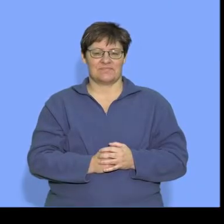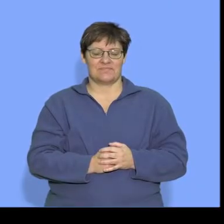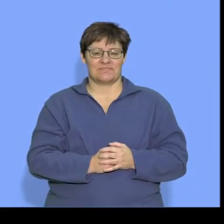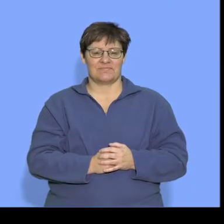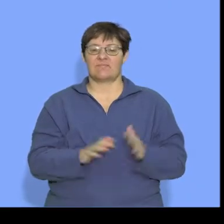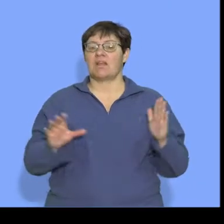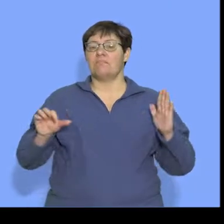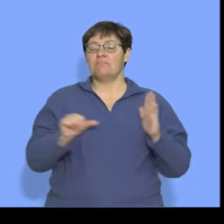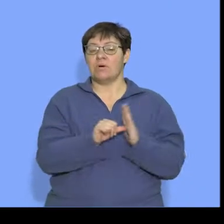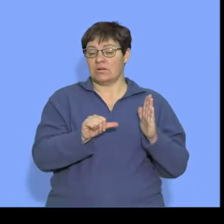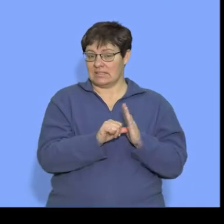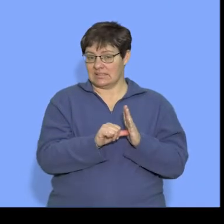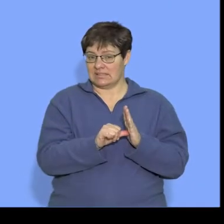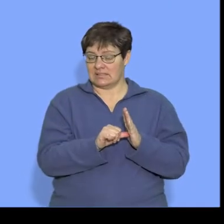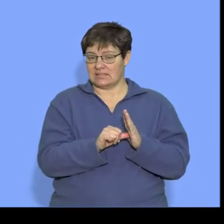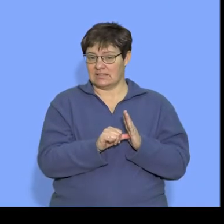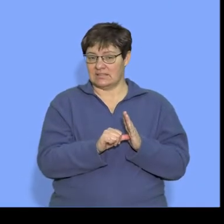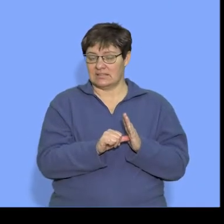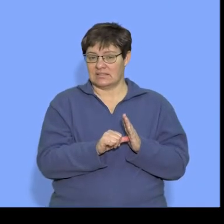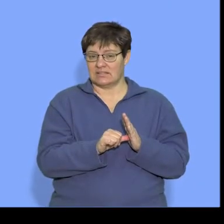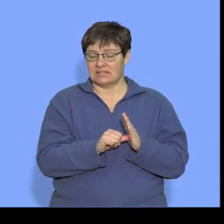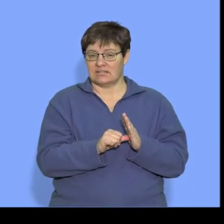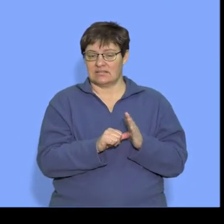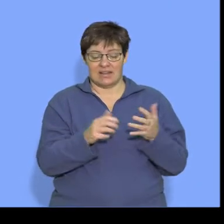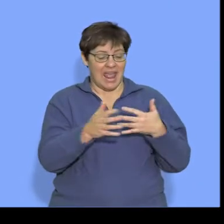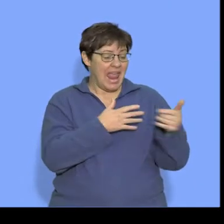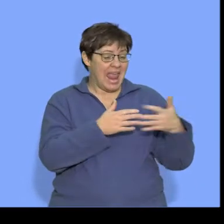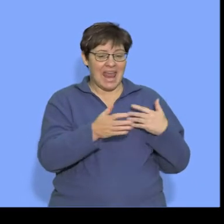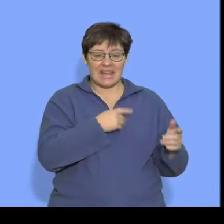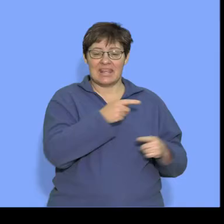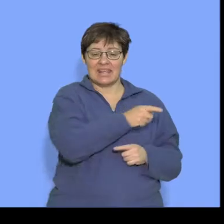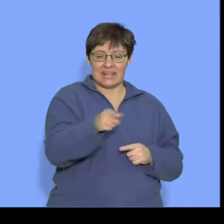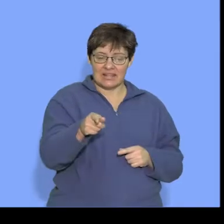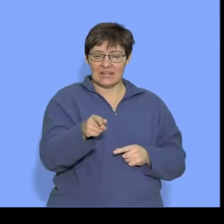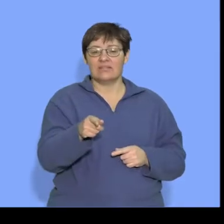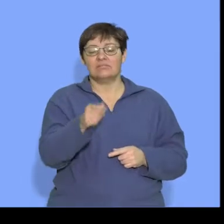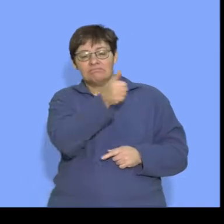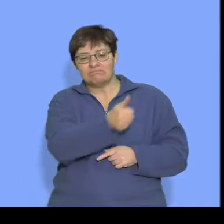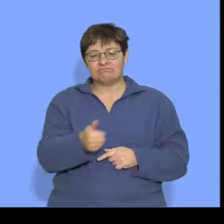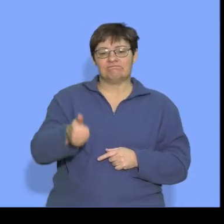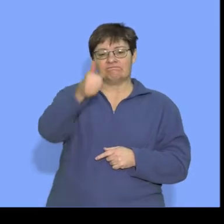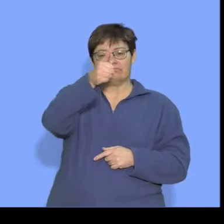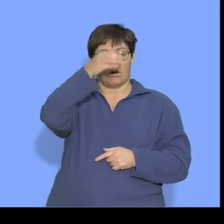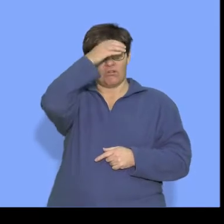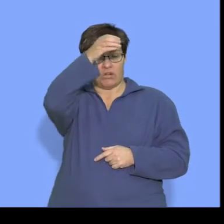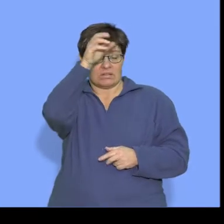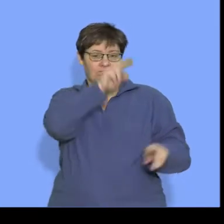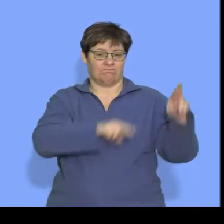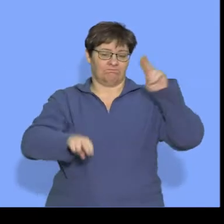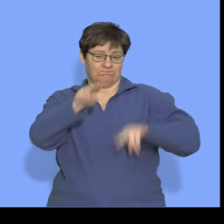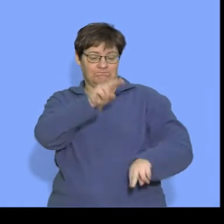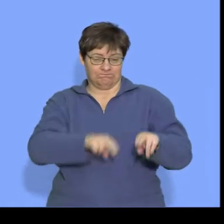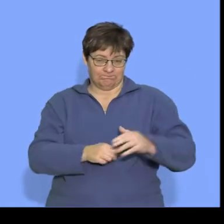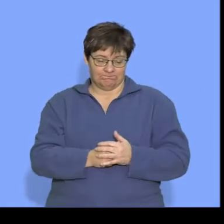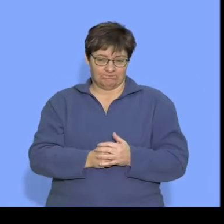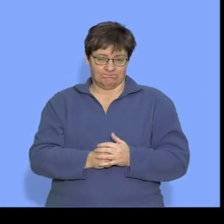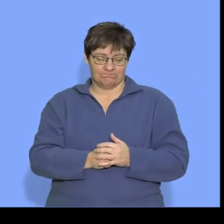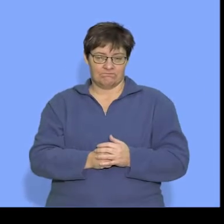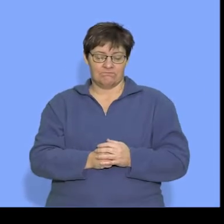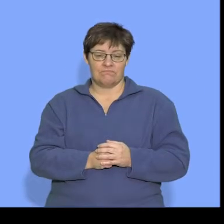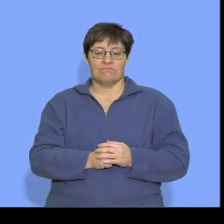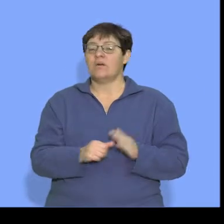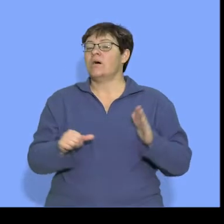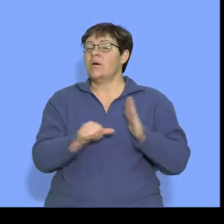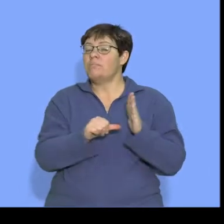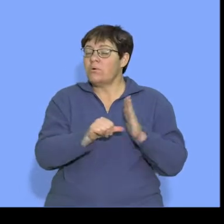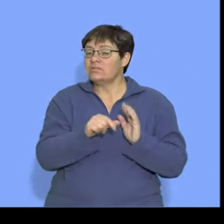Guys, it's important that in any section that we review the main concepts before we start revising. It's important that you have